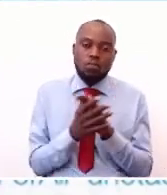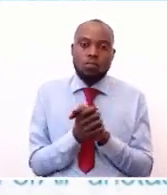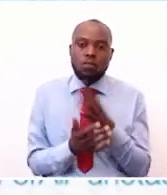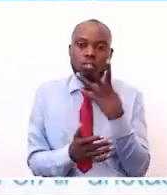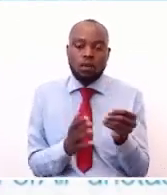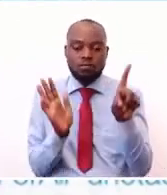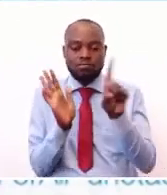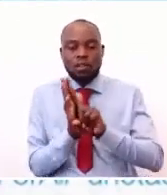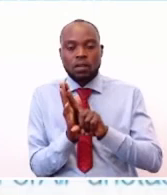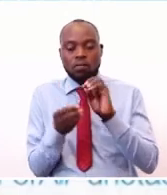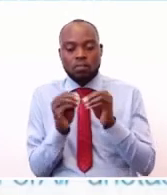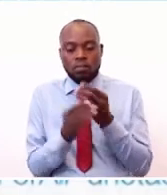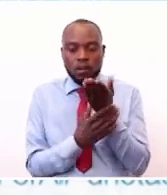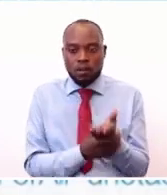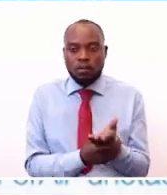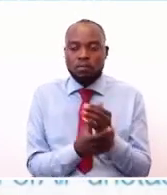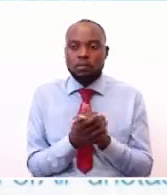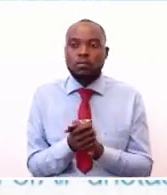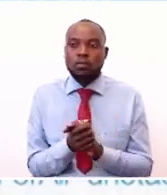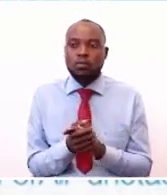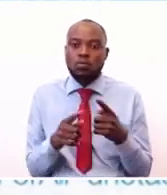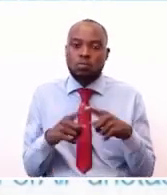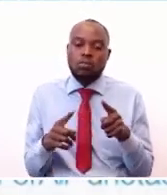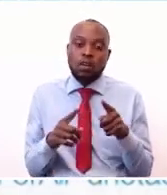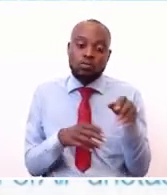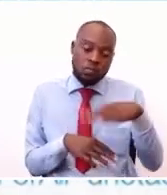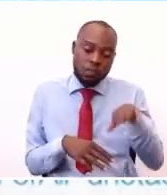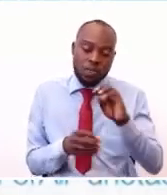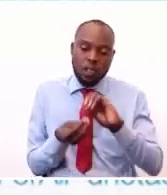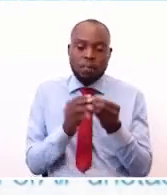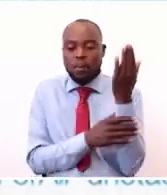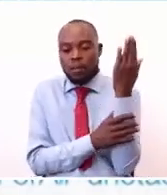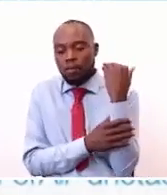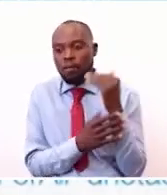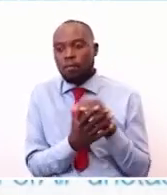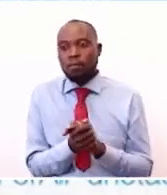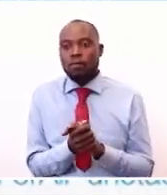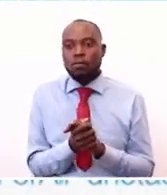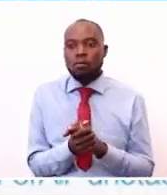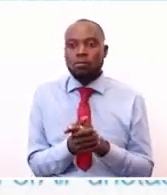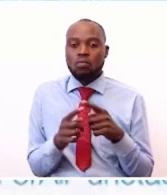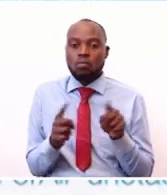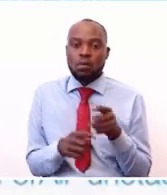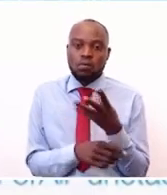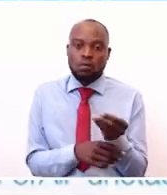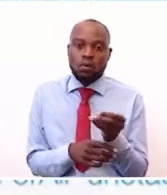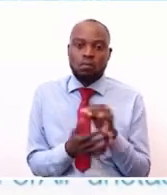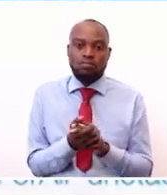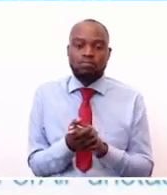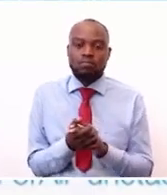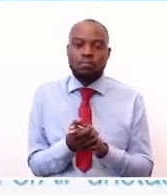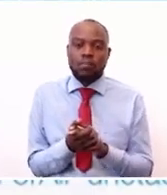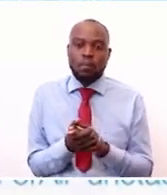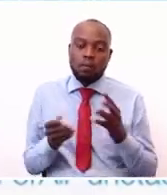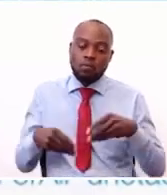official creditors. We don't have the same rules for private creditors. And We have a complexity